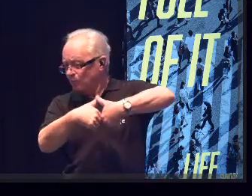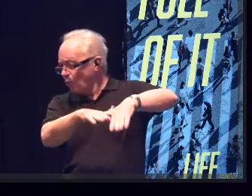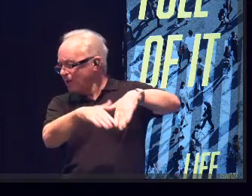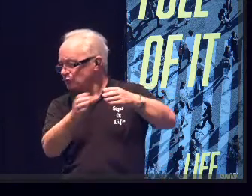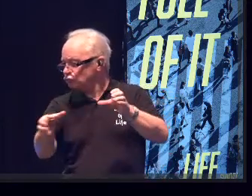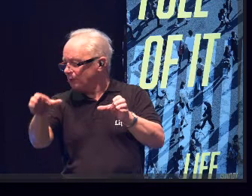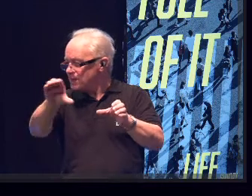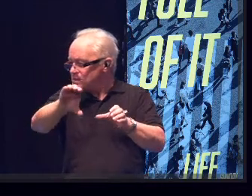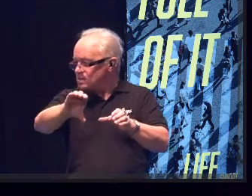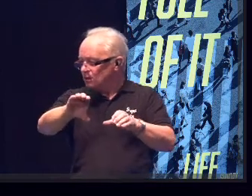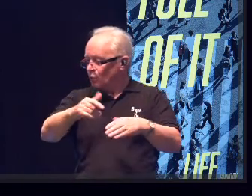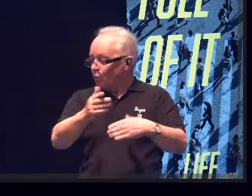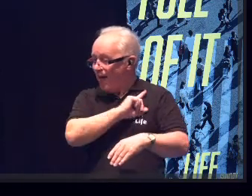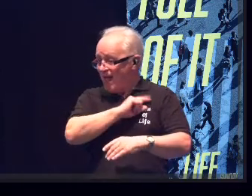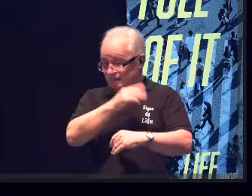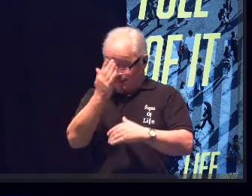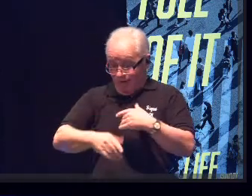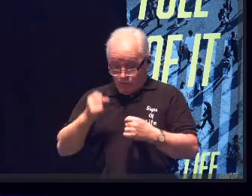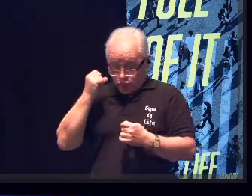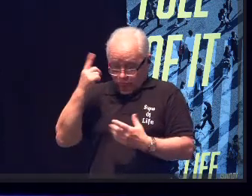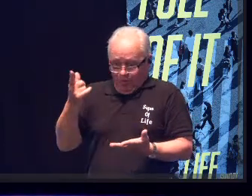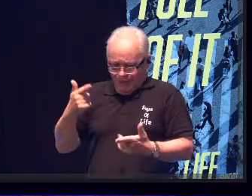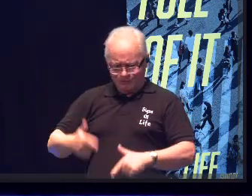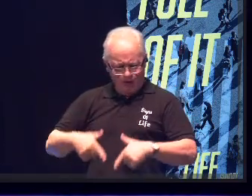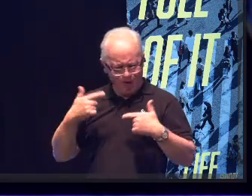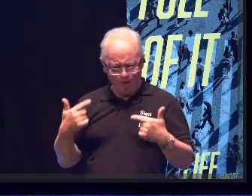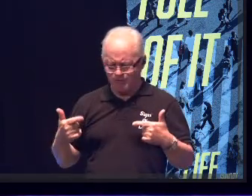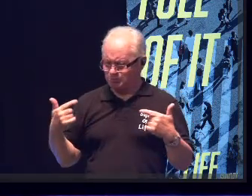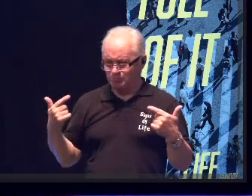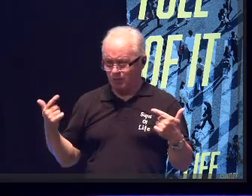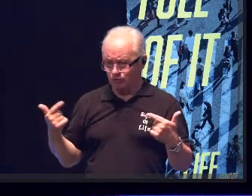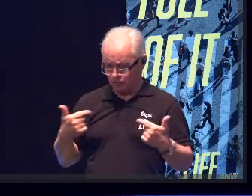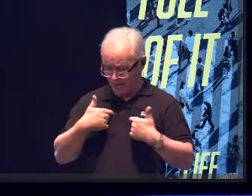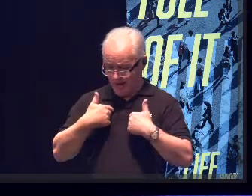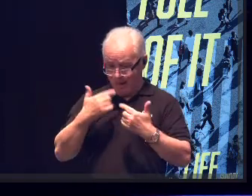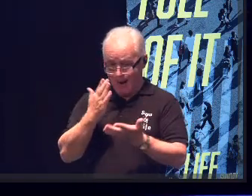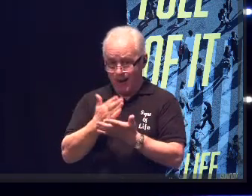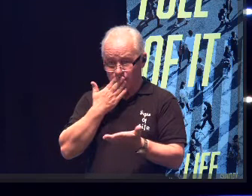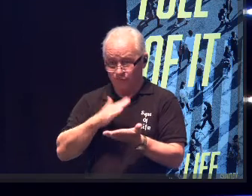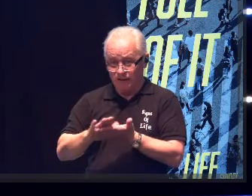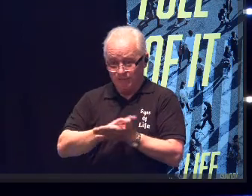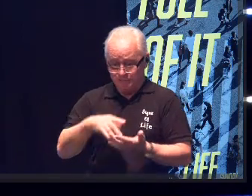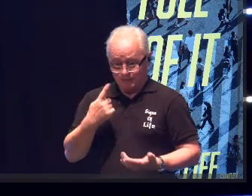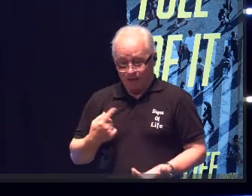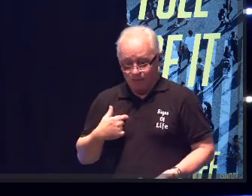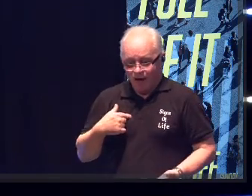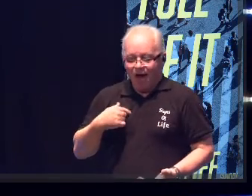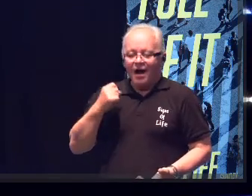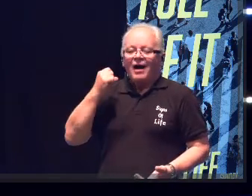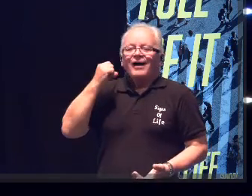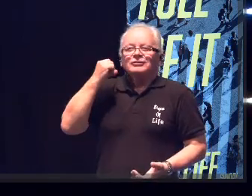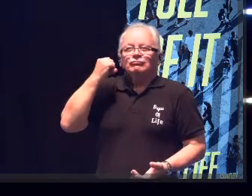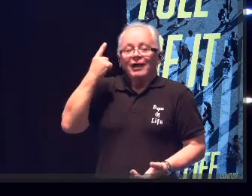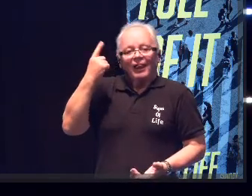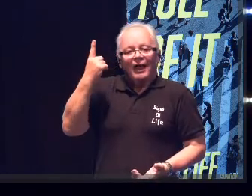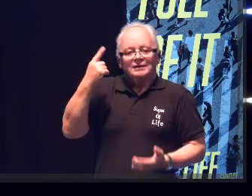because you haven't quite realized just how much you have been forgiven. If we want to live